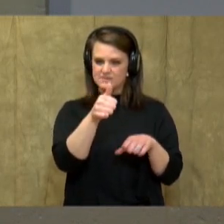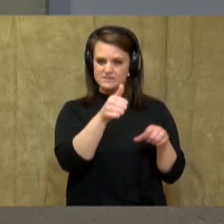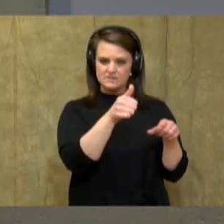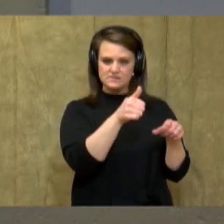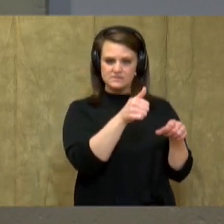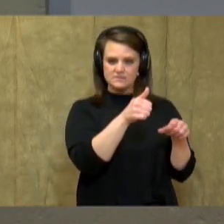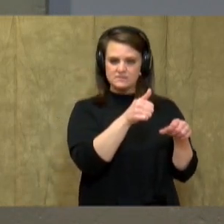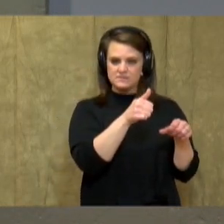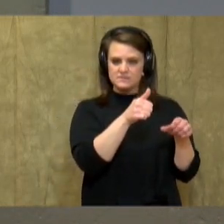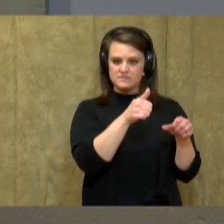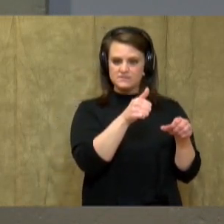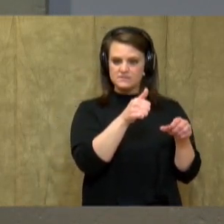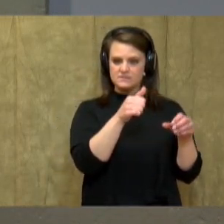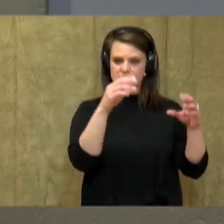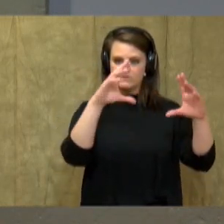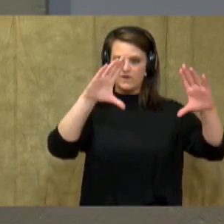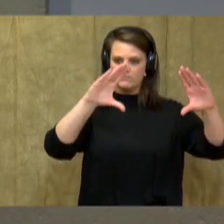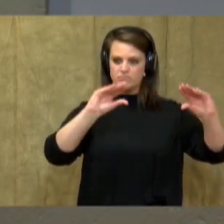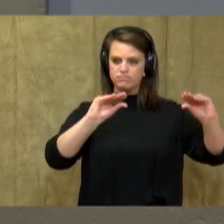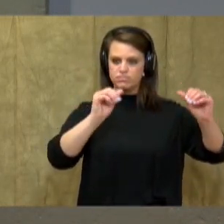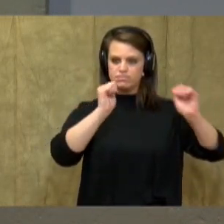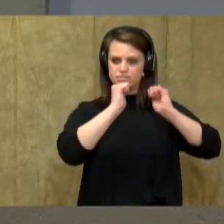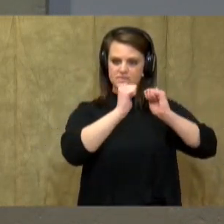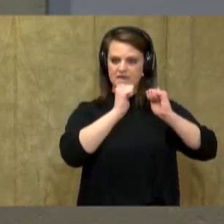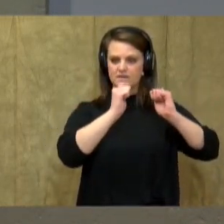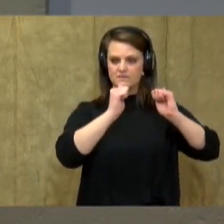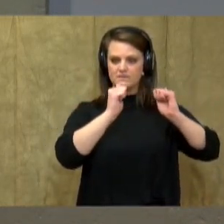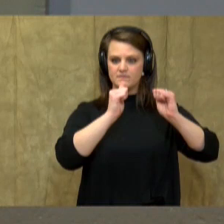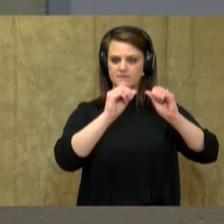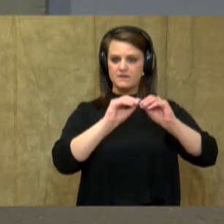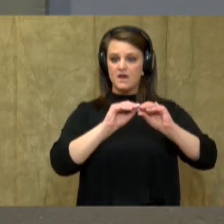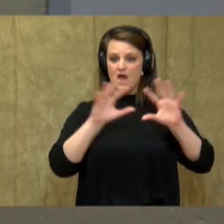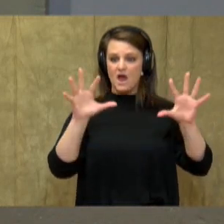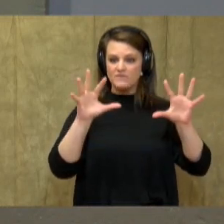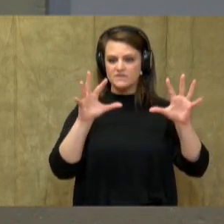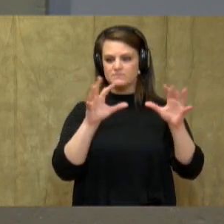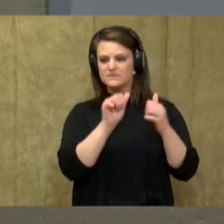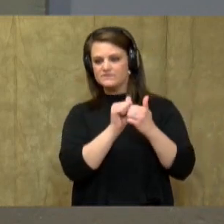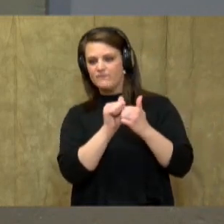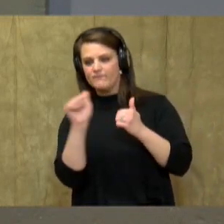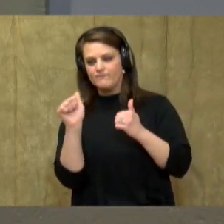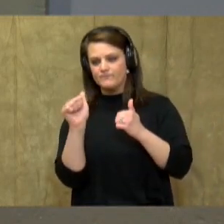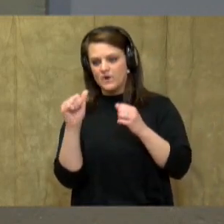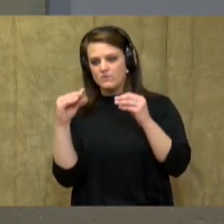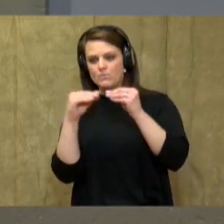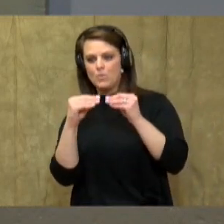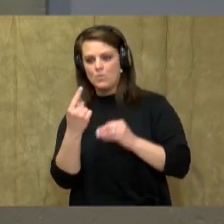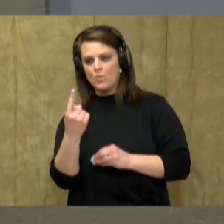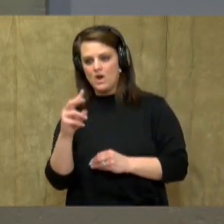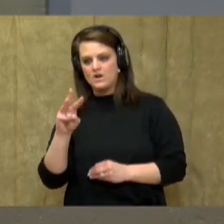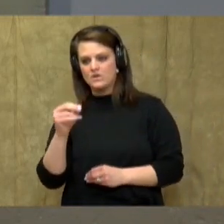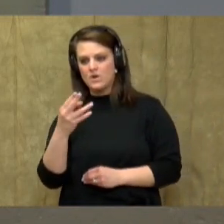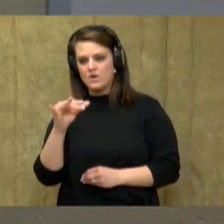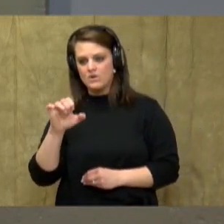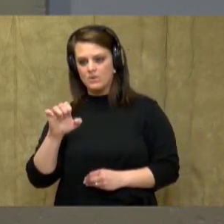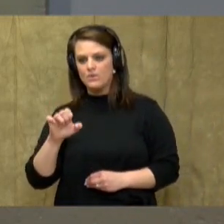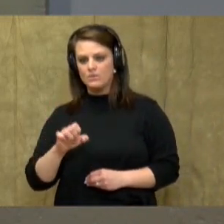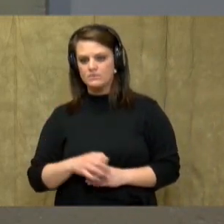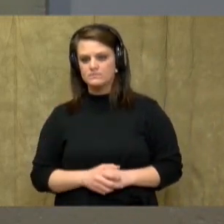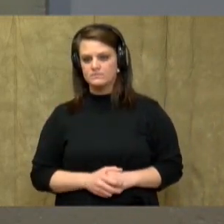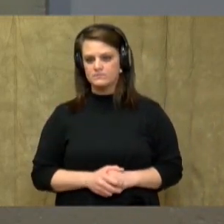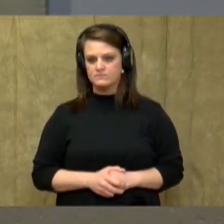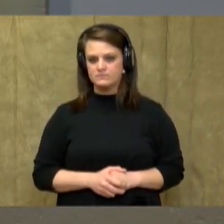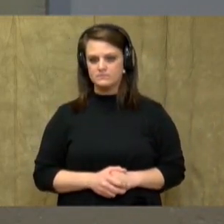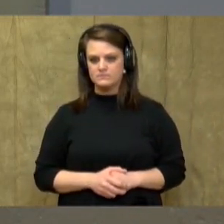these boxes together, I would obviously go over 1 whole because there's only 2 spaces